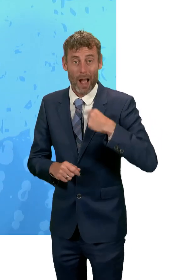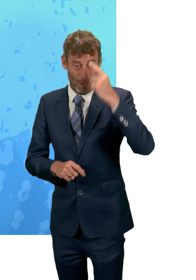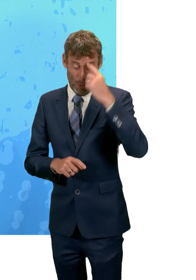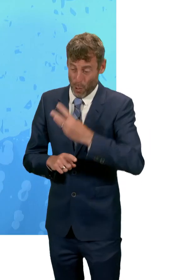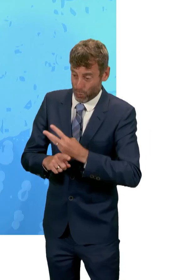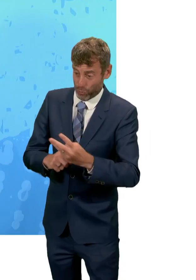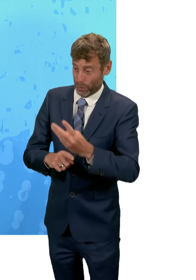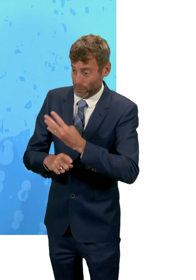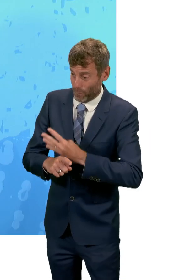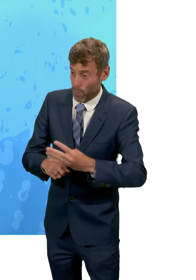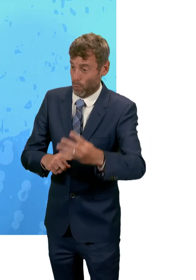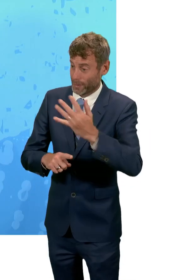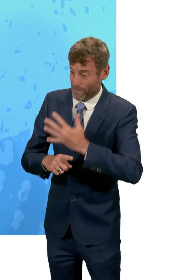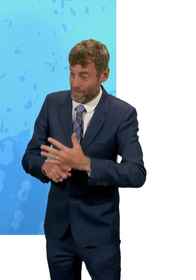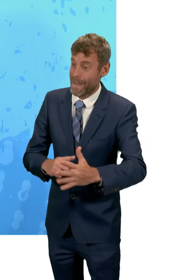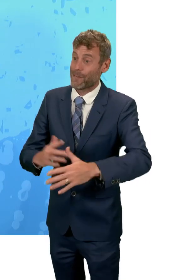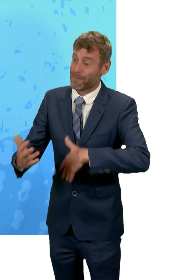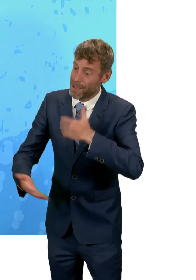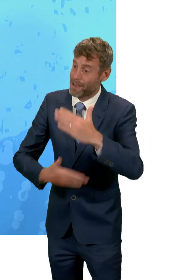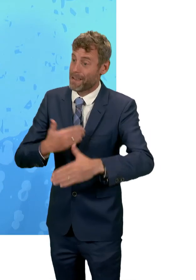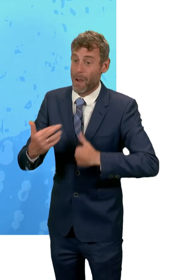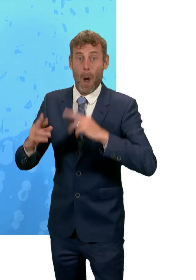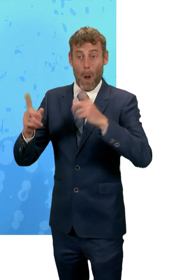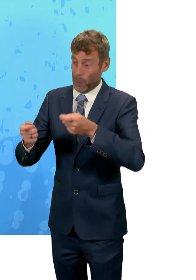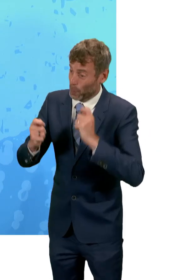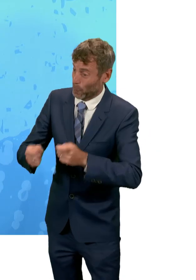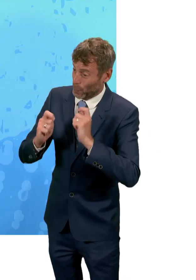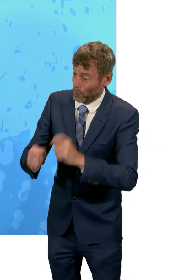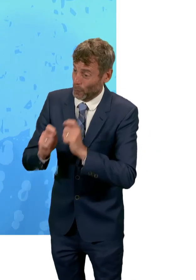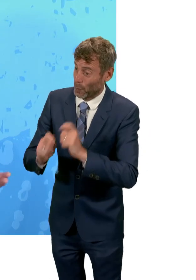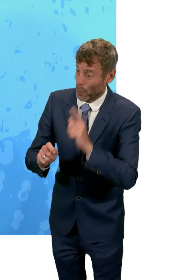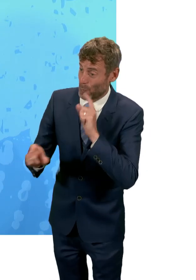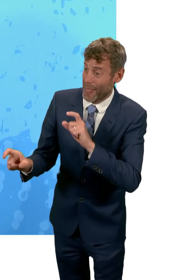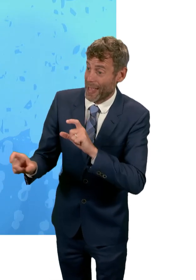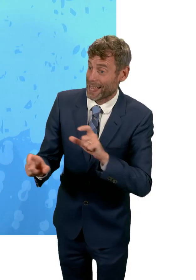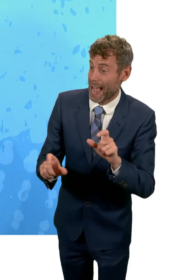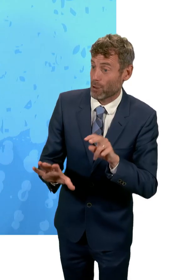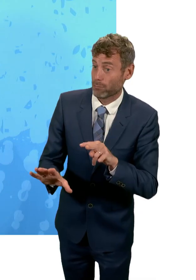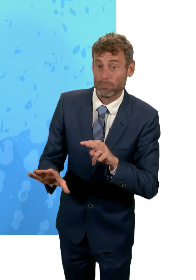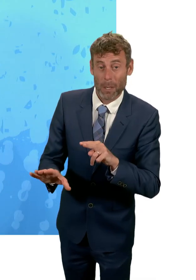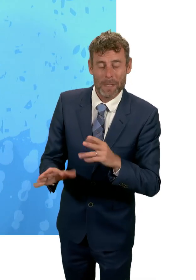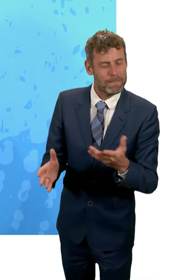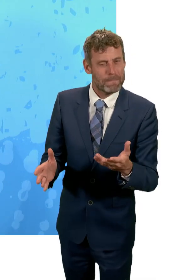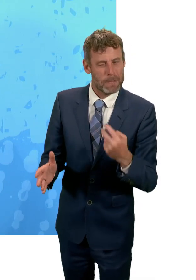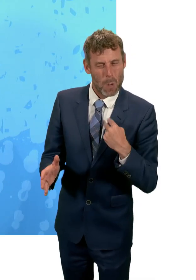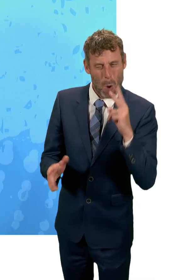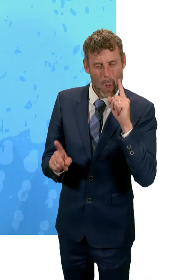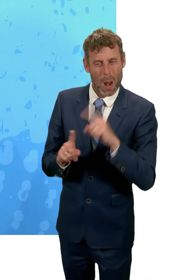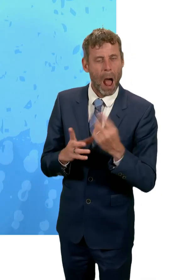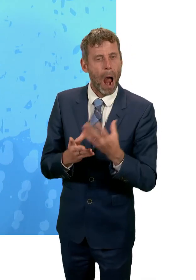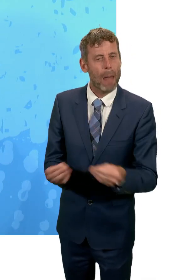you know, into year 2, I was kind of hoping that would continue. But I don't know if there's any studies done on that, but I don't think it has.